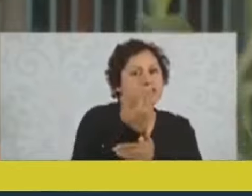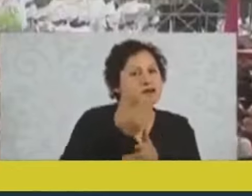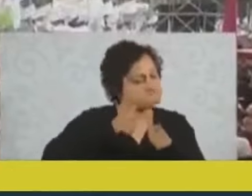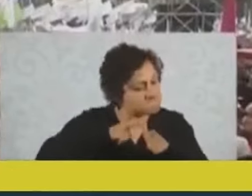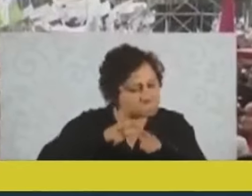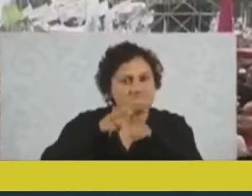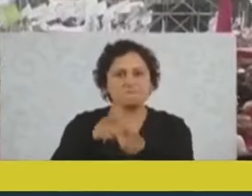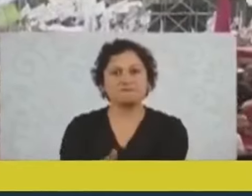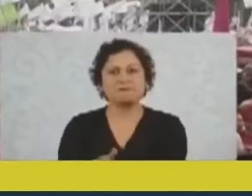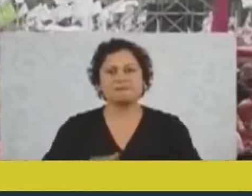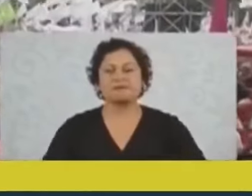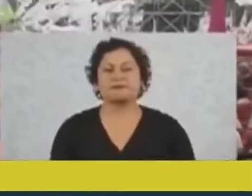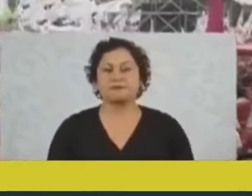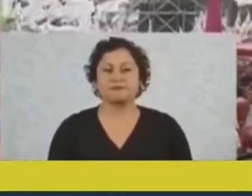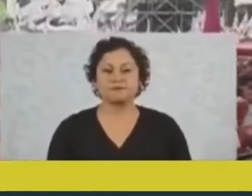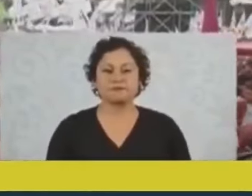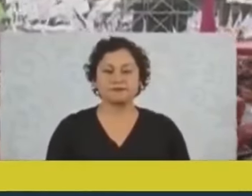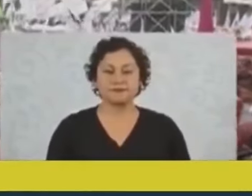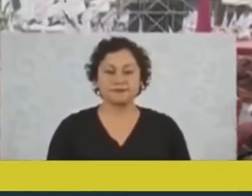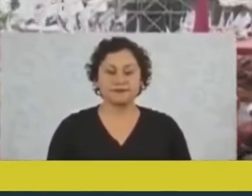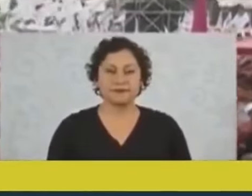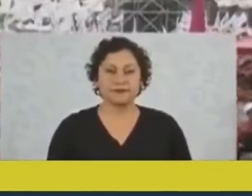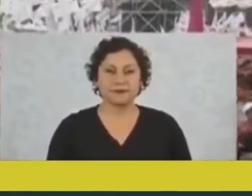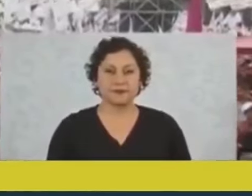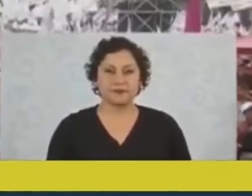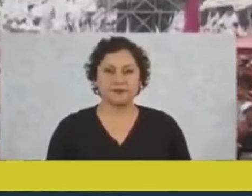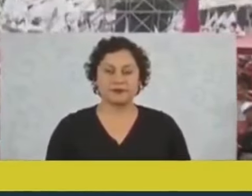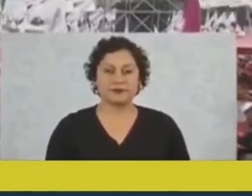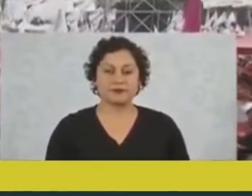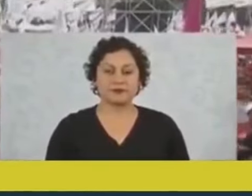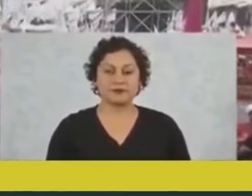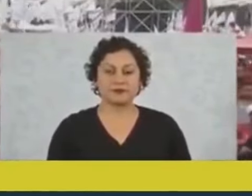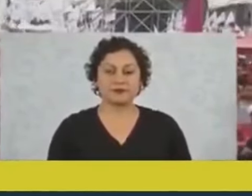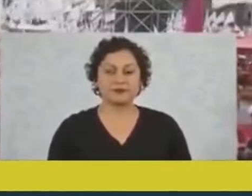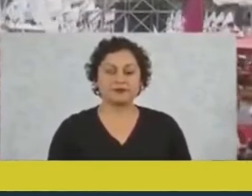the mañaneras of the people start again.